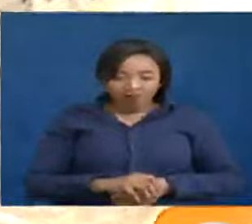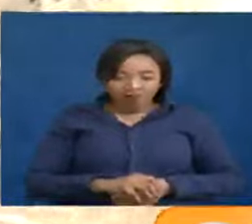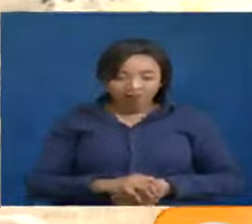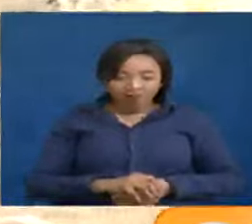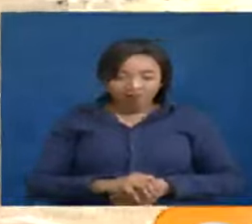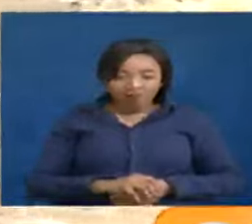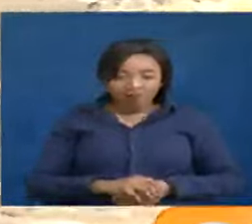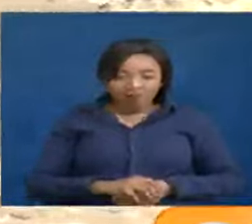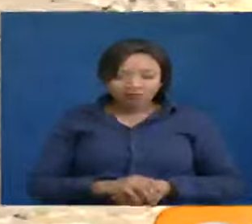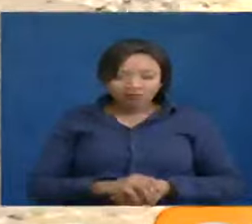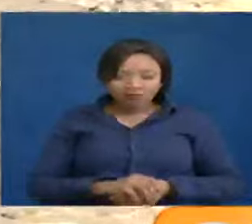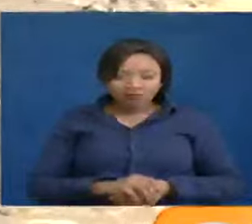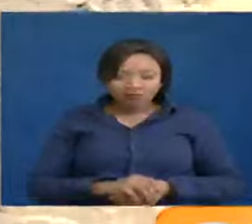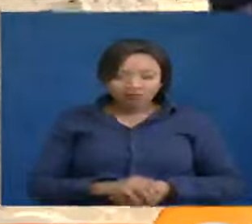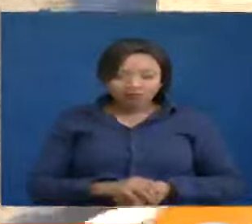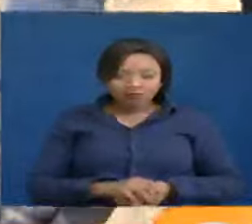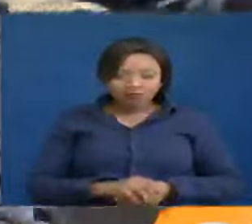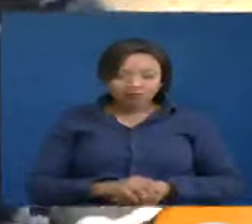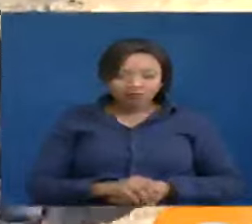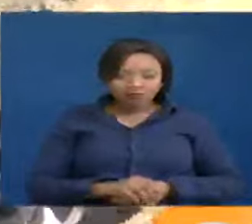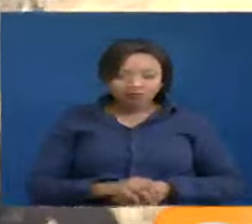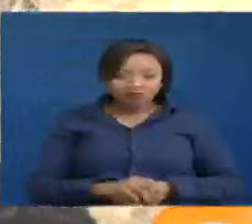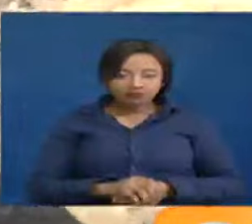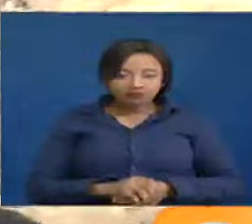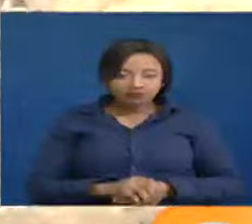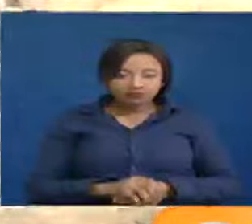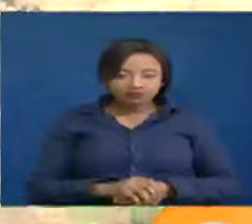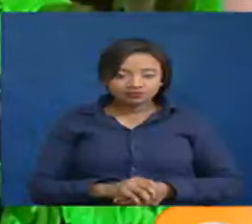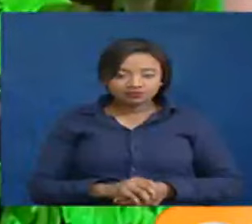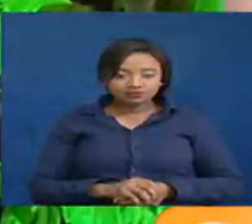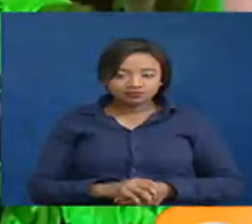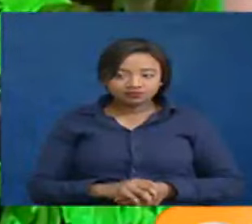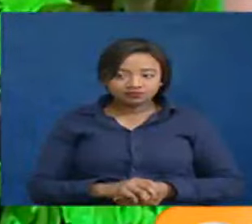Ben Kirui, Citizen TV, Nairobi.